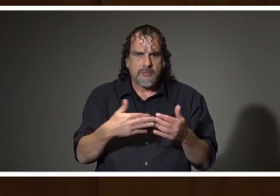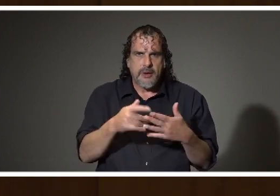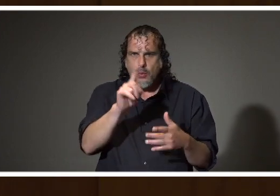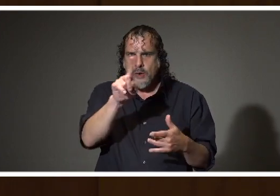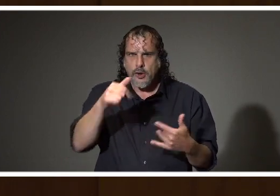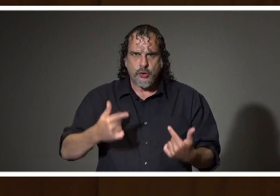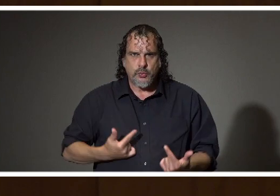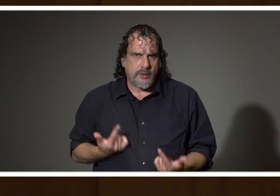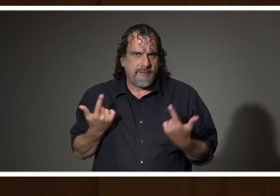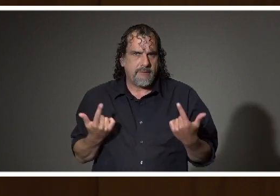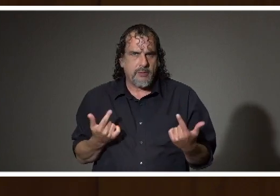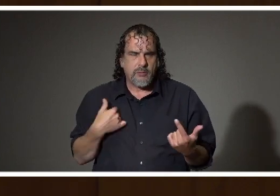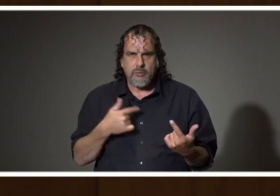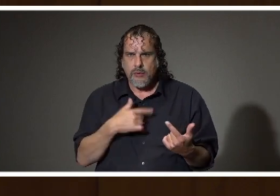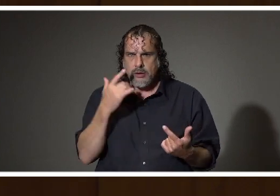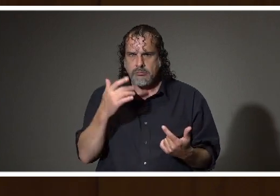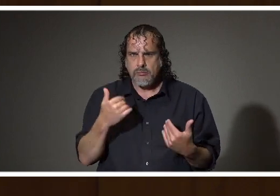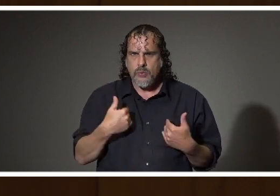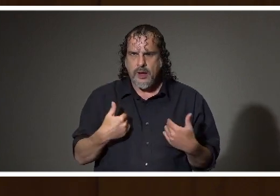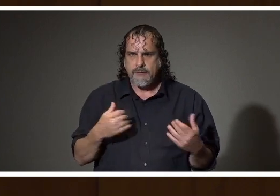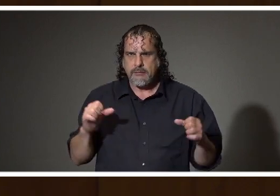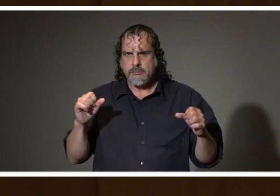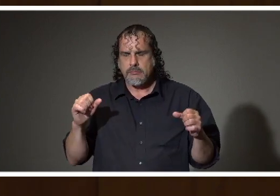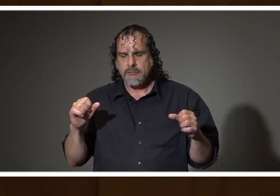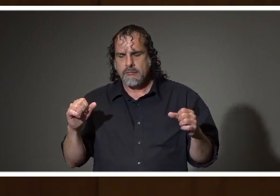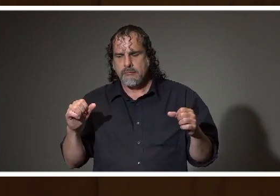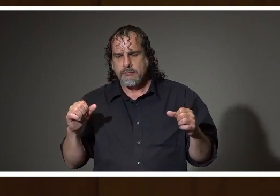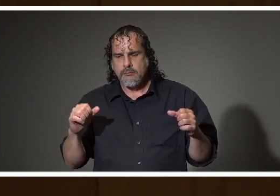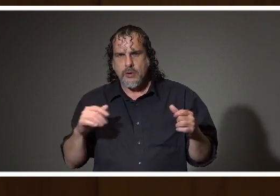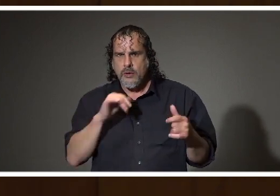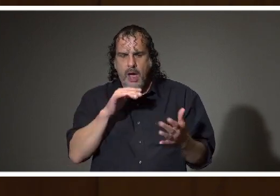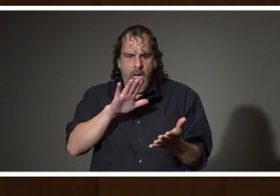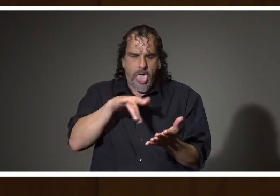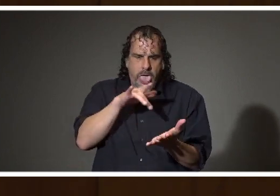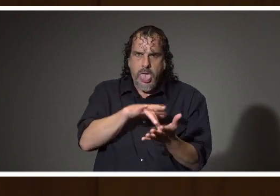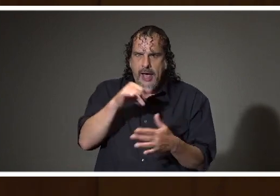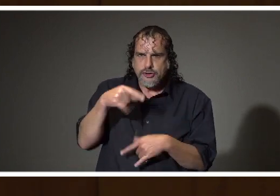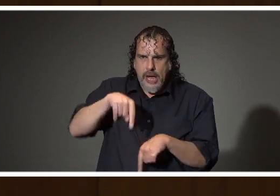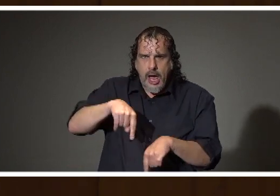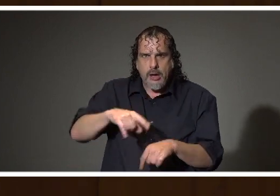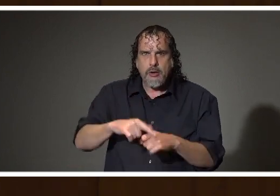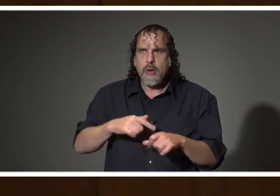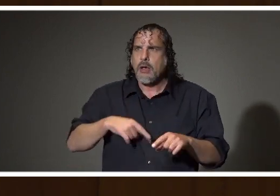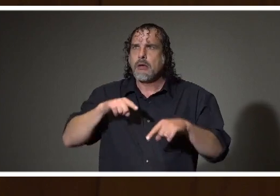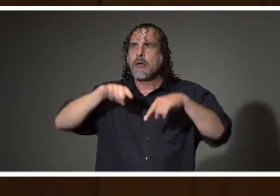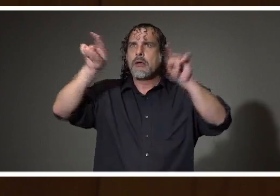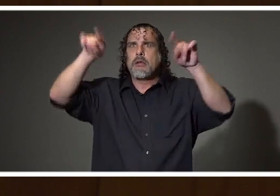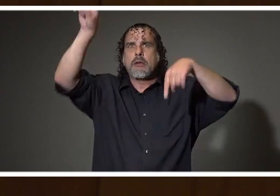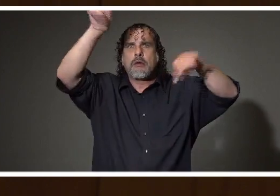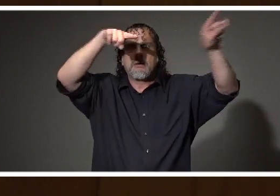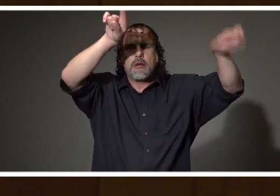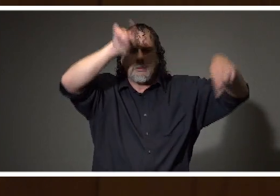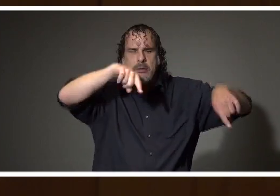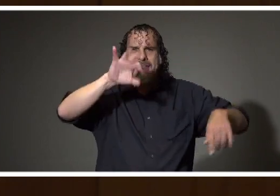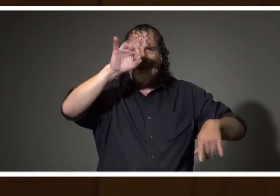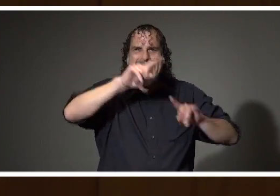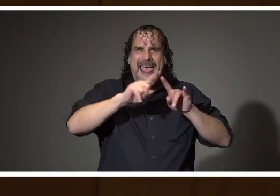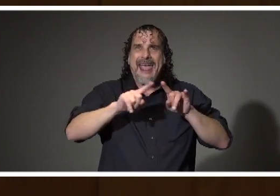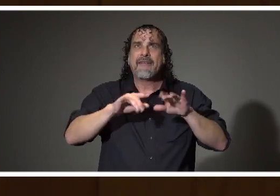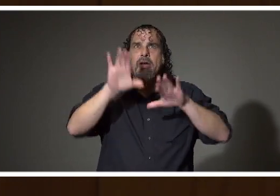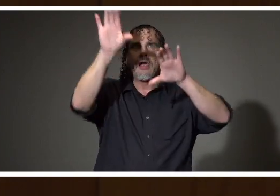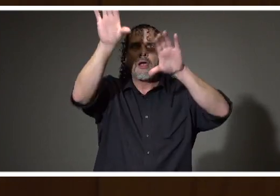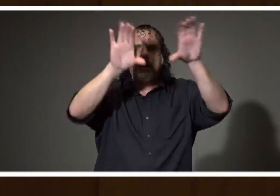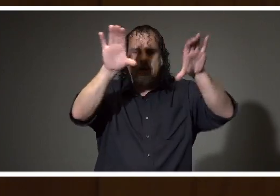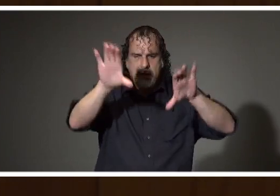Mississippi, they're not all centralized in Jackson. We do have teams out in 9 different areas around the state to make